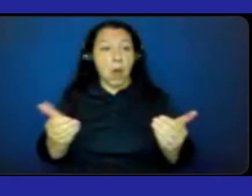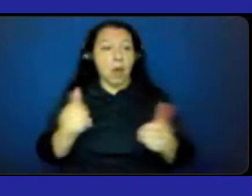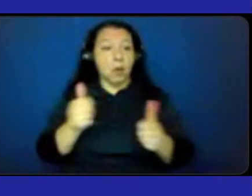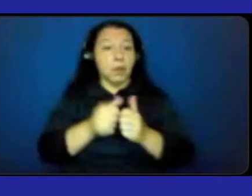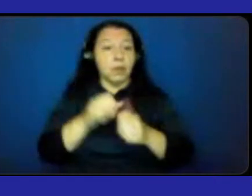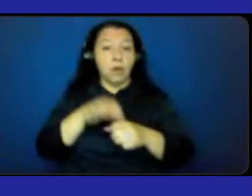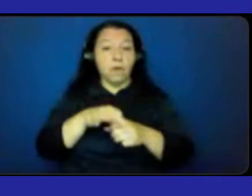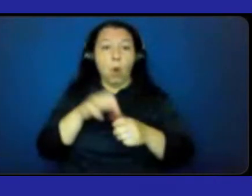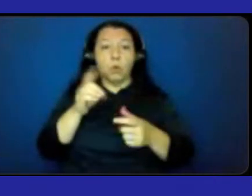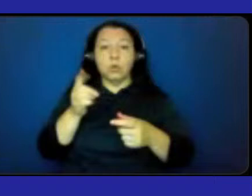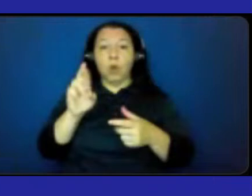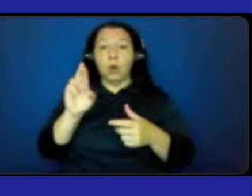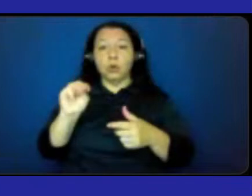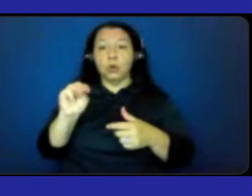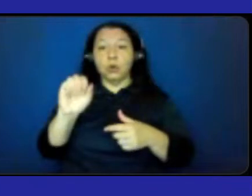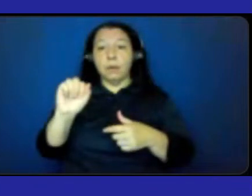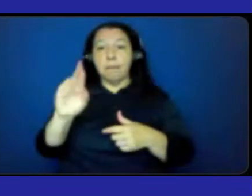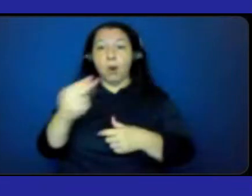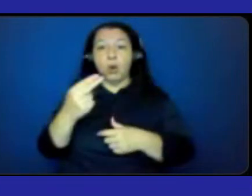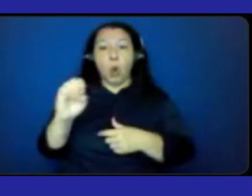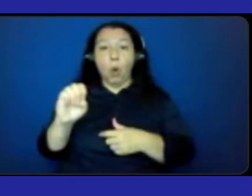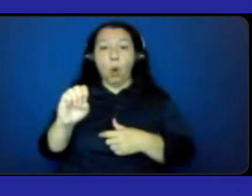Dr. Martone?